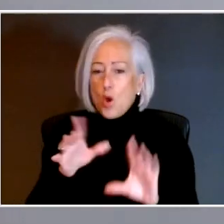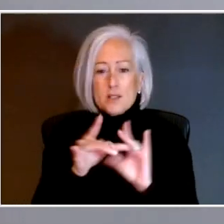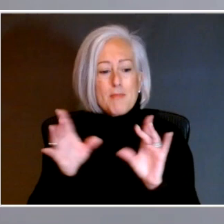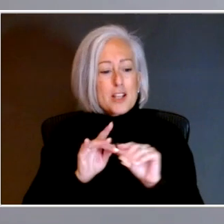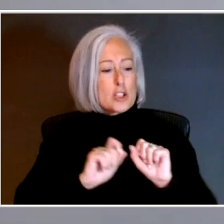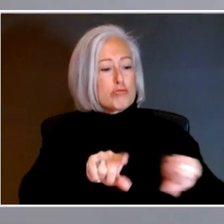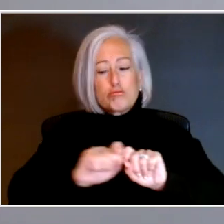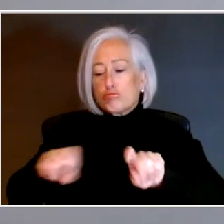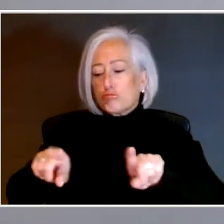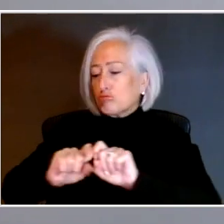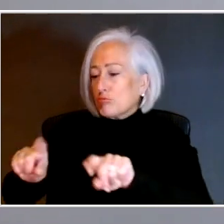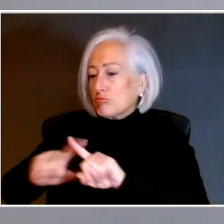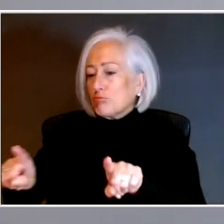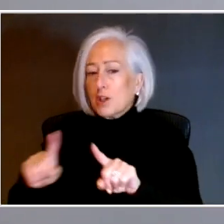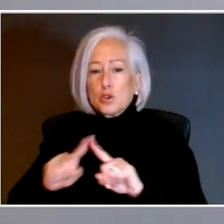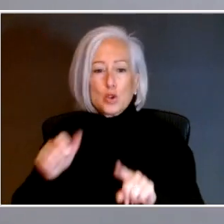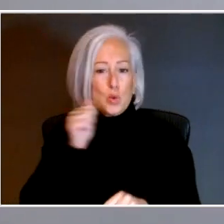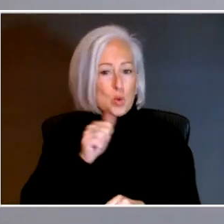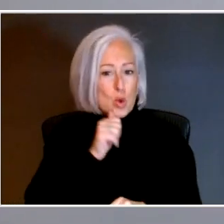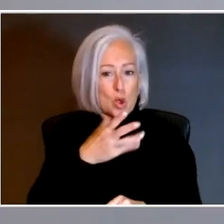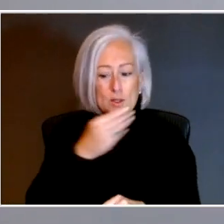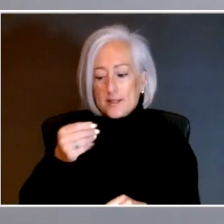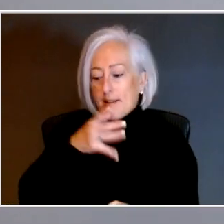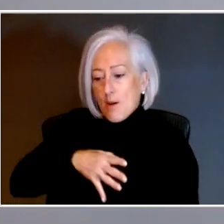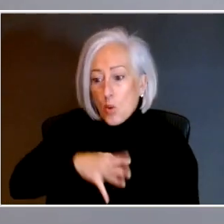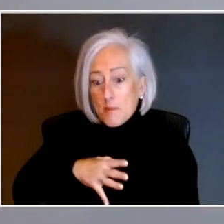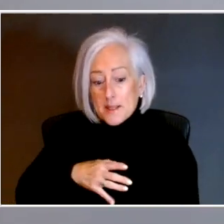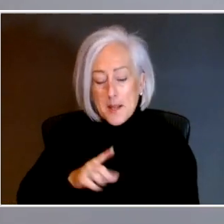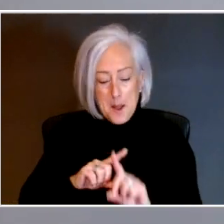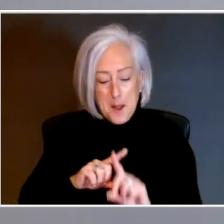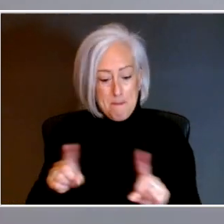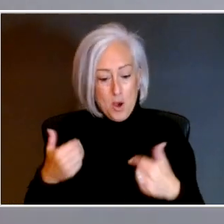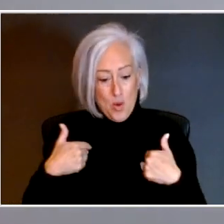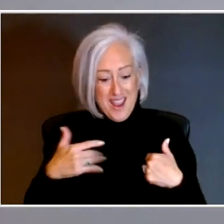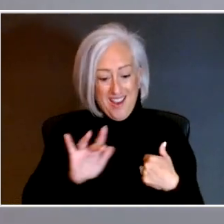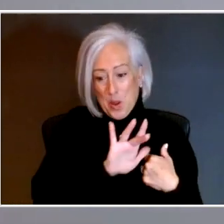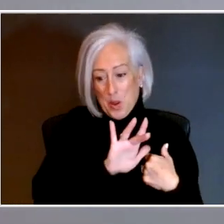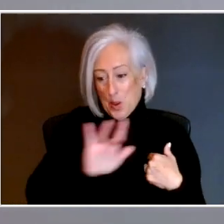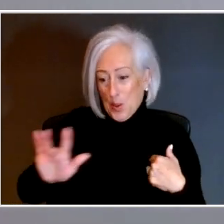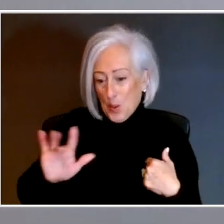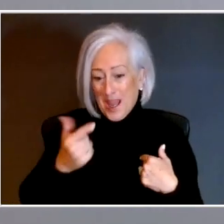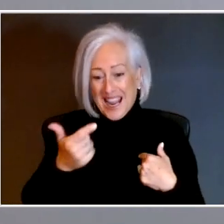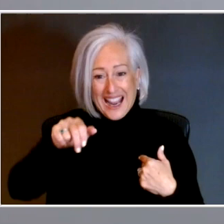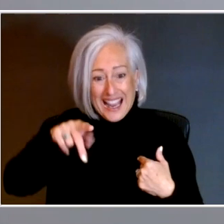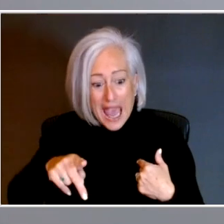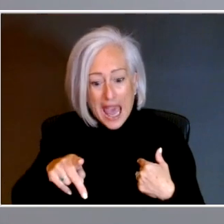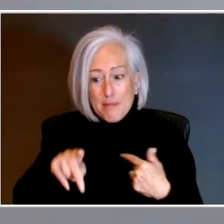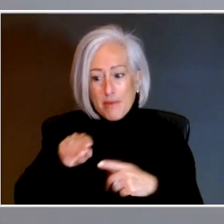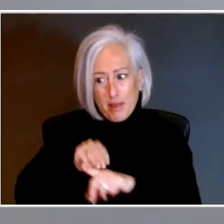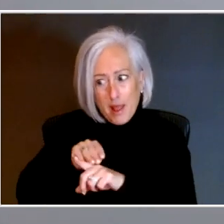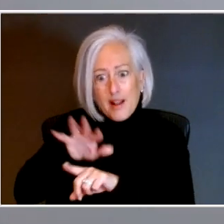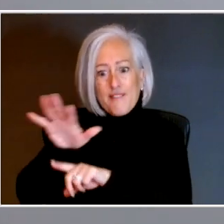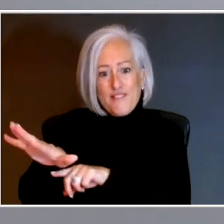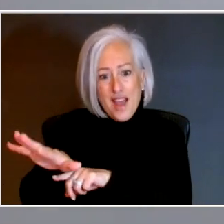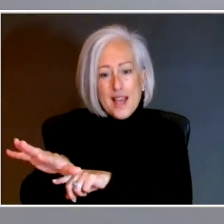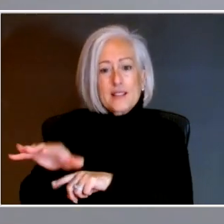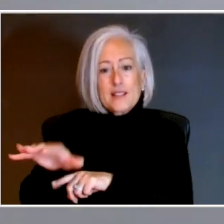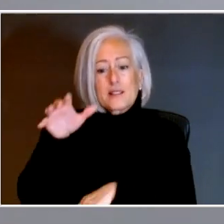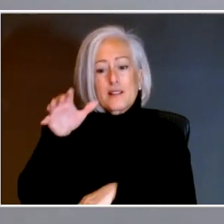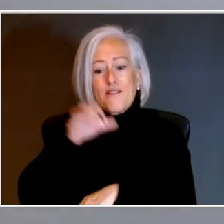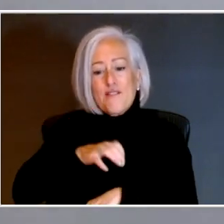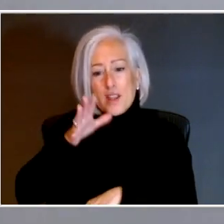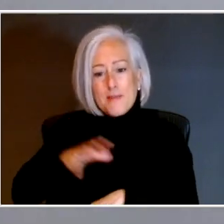in general. But, since there's such a gap we see, it affects female athletes even more. So we hear things